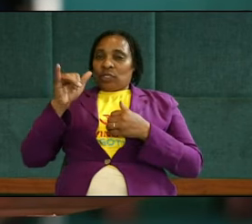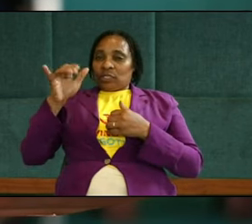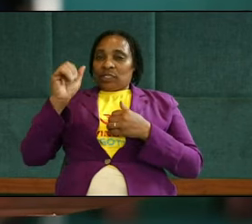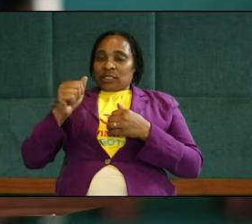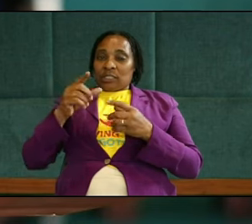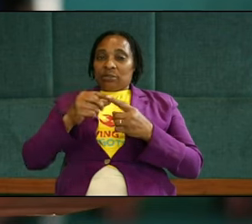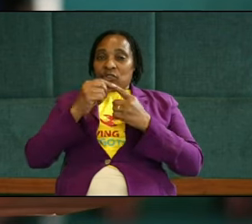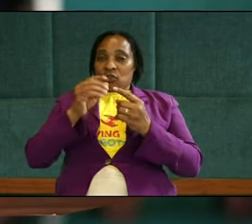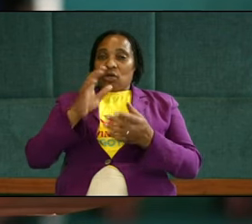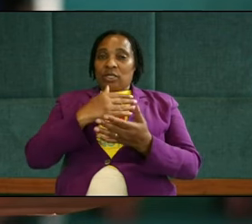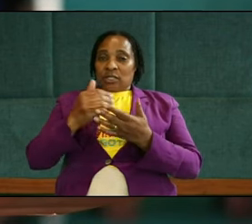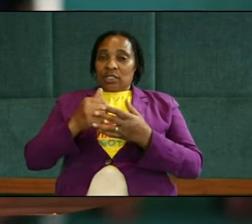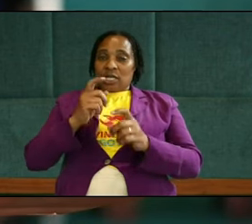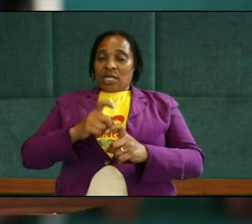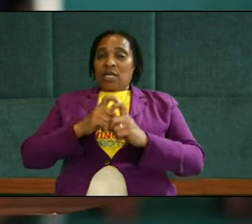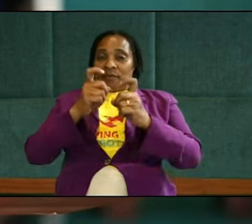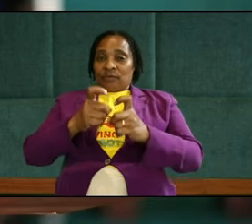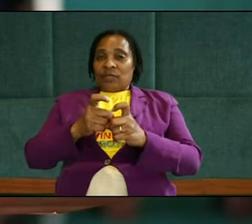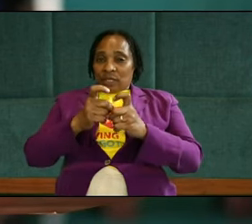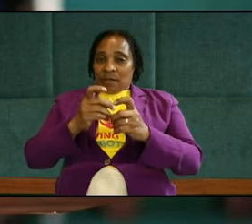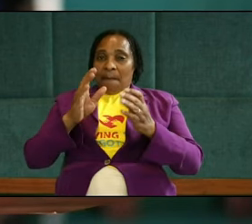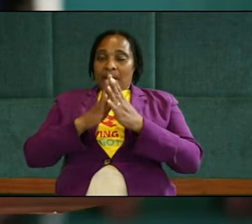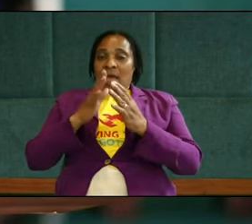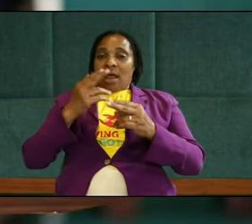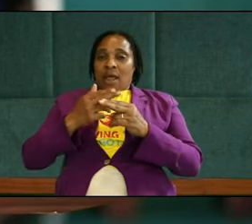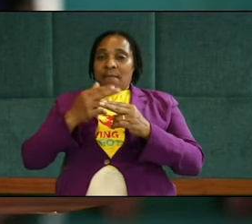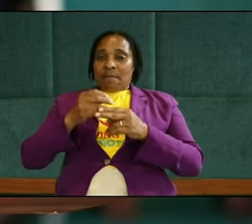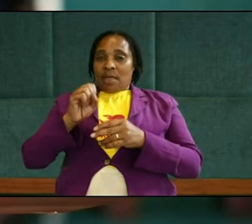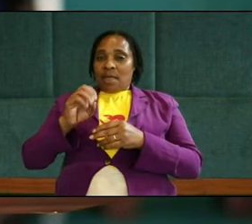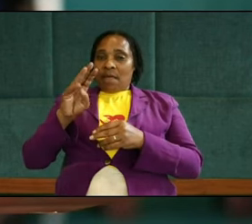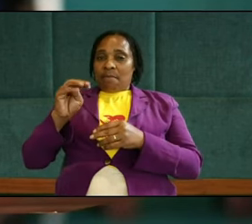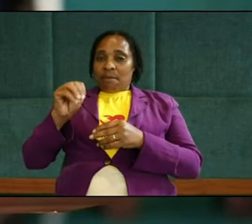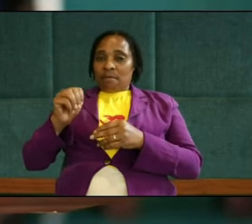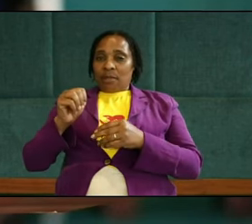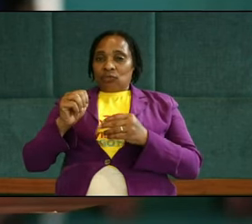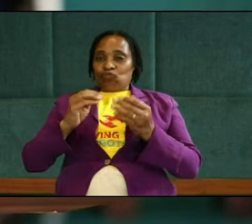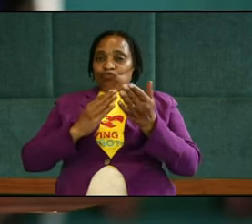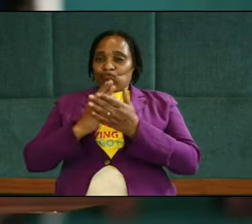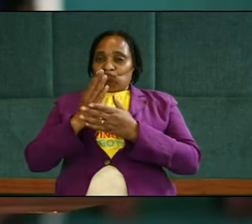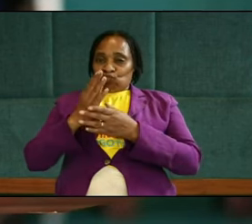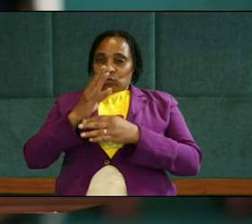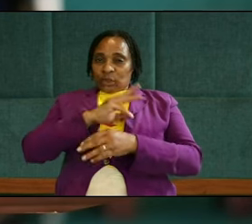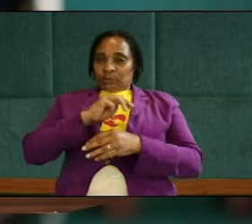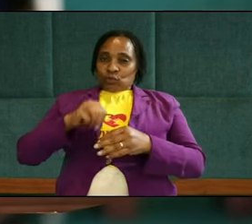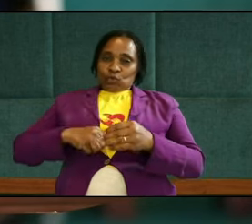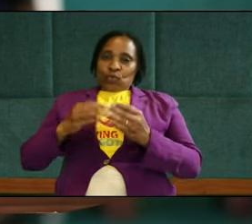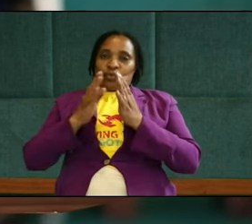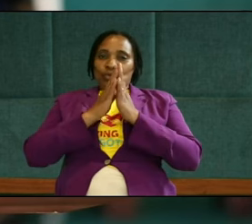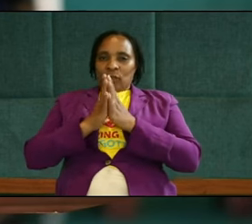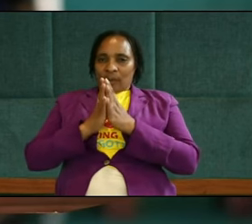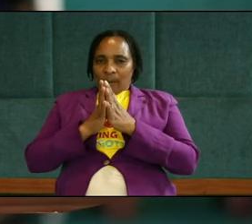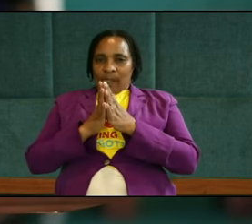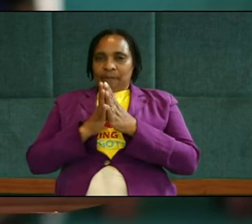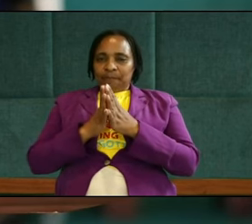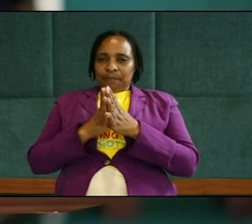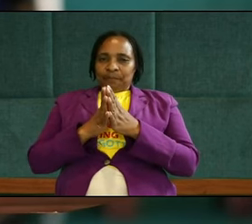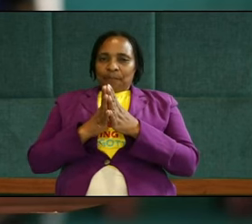item today is coming from Gifted. And my name's Amy, and I will be taking you through the mission story.